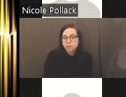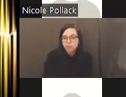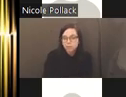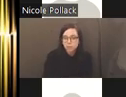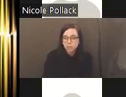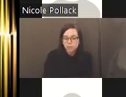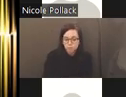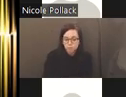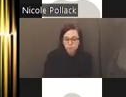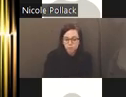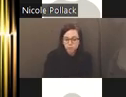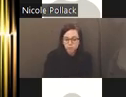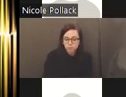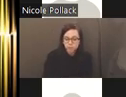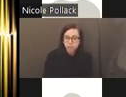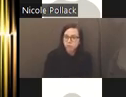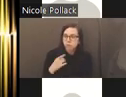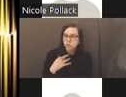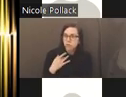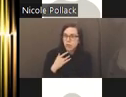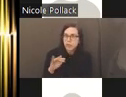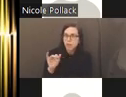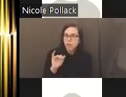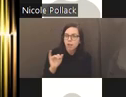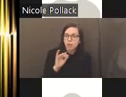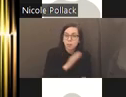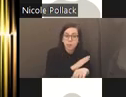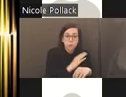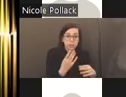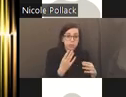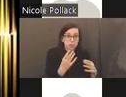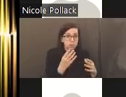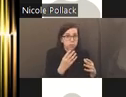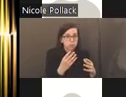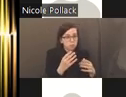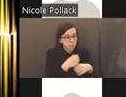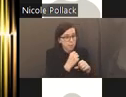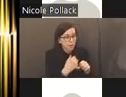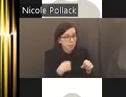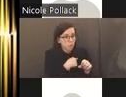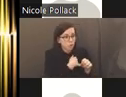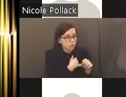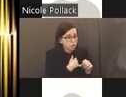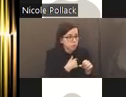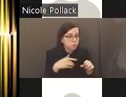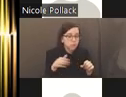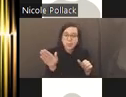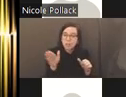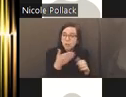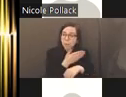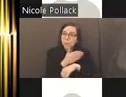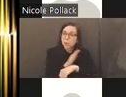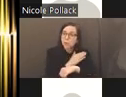really feels like the soundtrack that he provided us is kind of the musical equivalent or